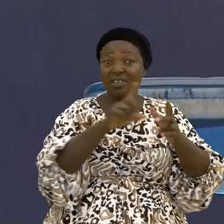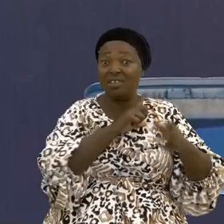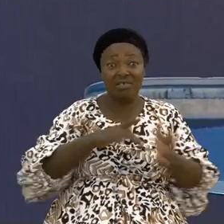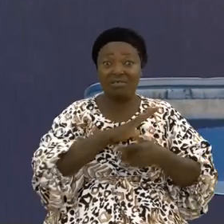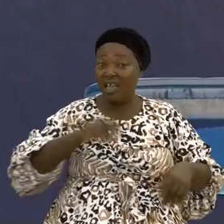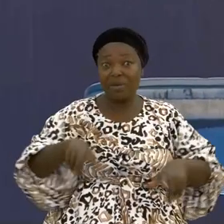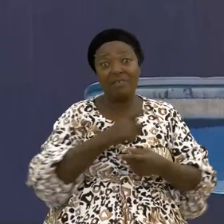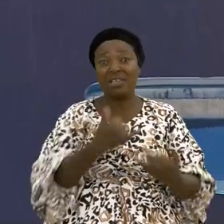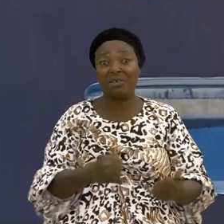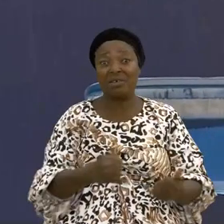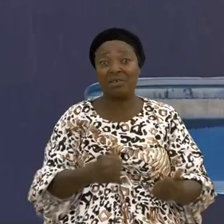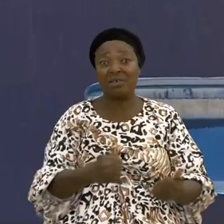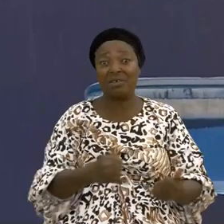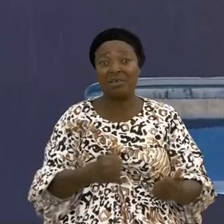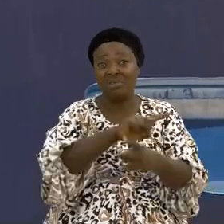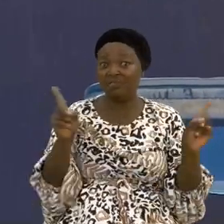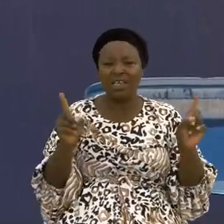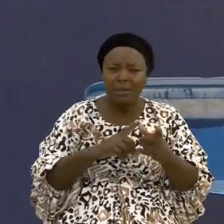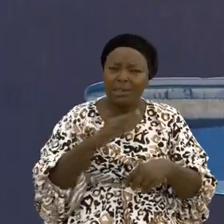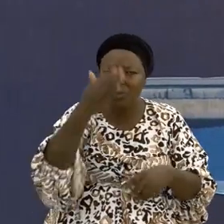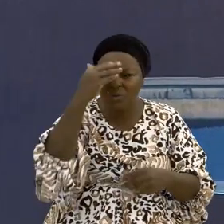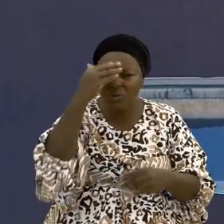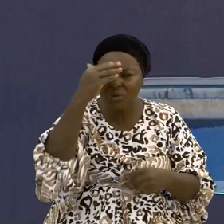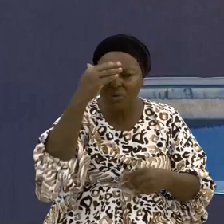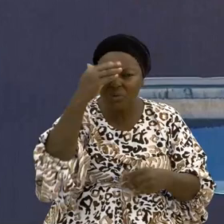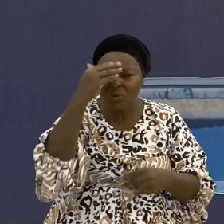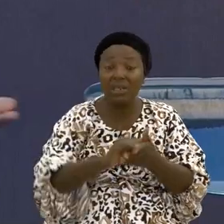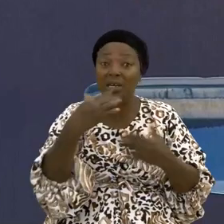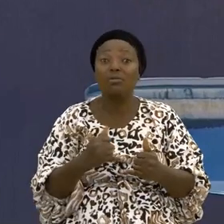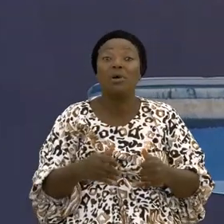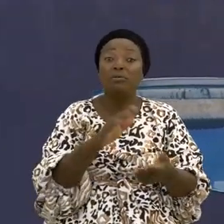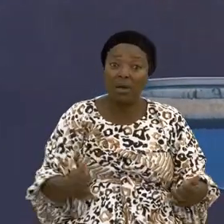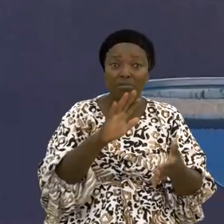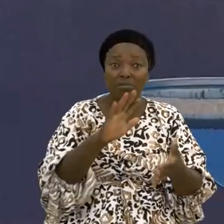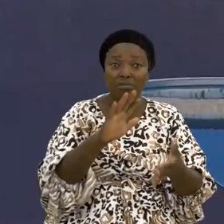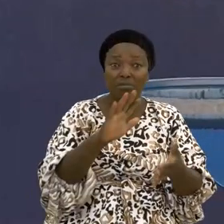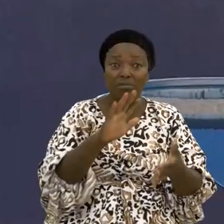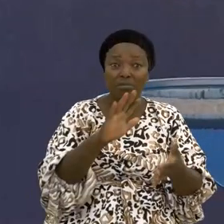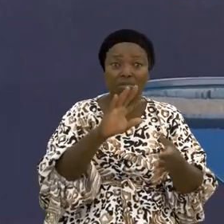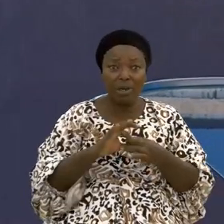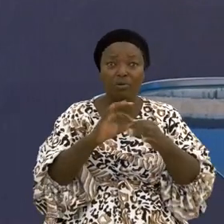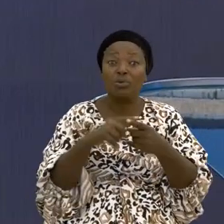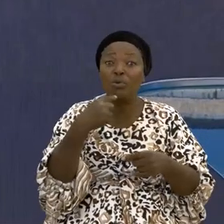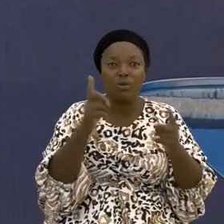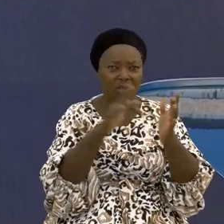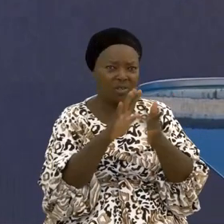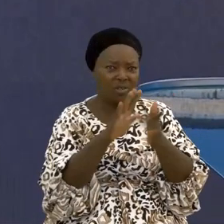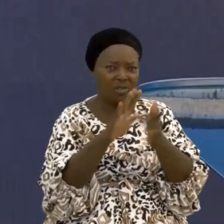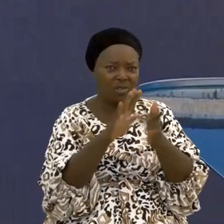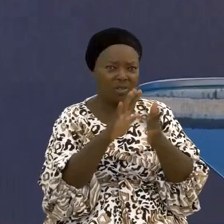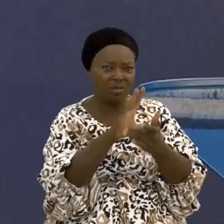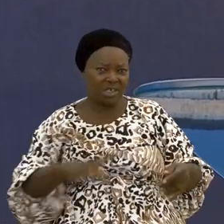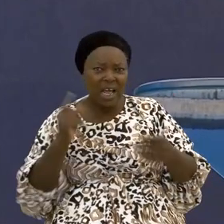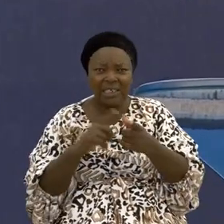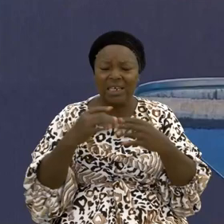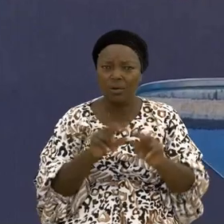I told my neighbors, I told my co-tenants, I am born again, and they have been watching my life, and you